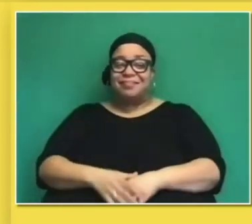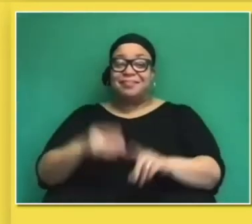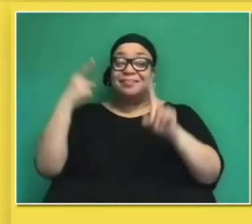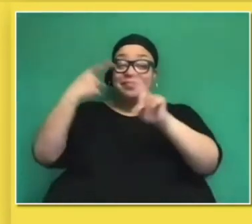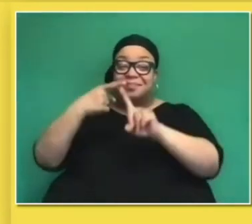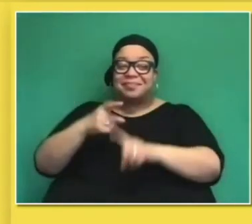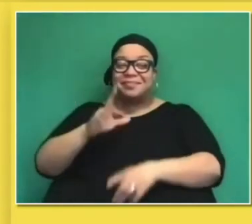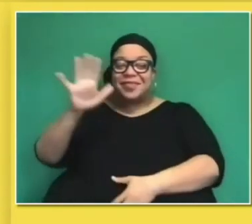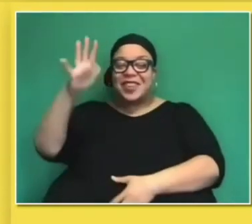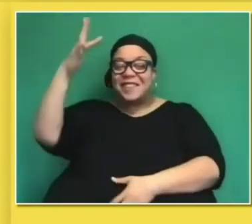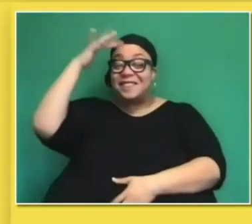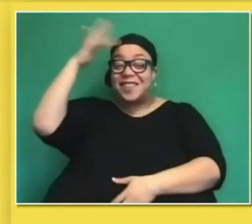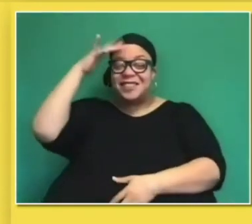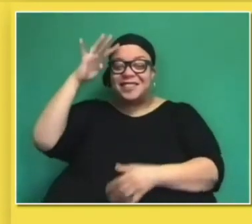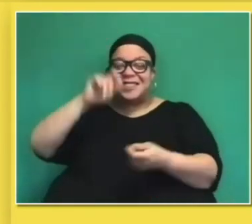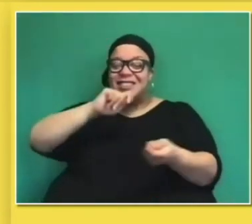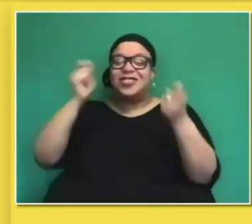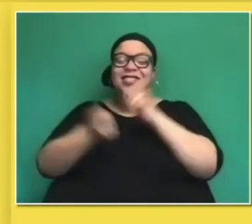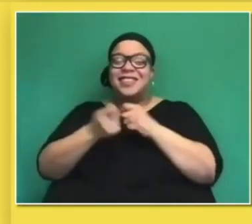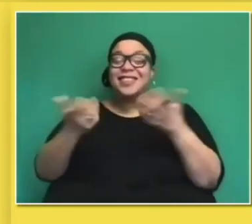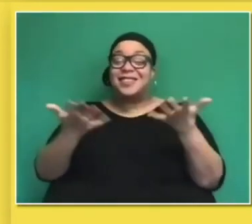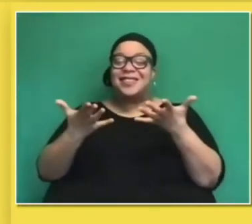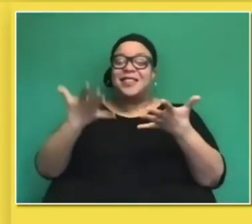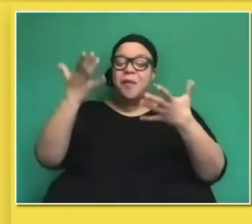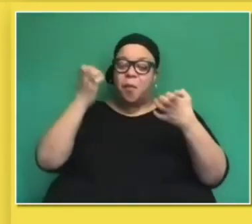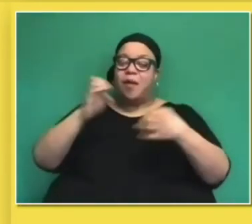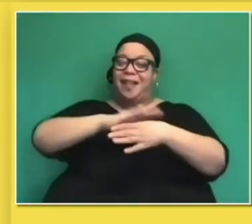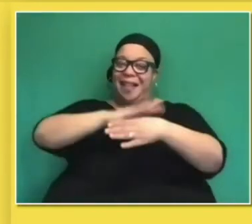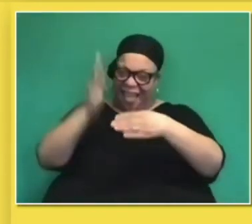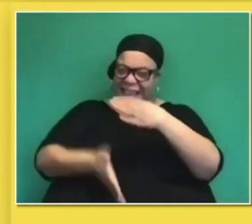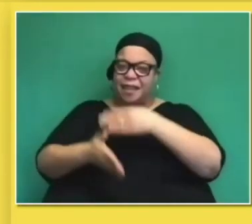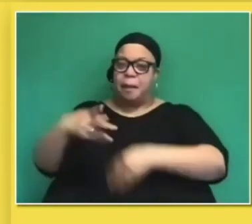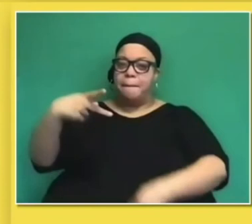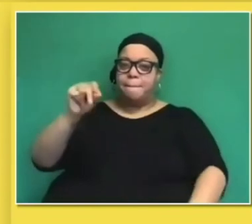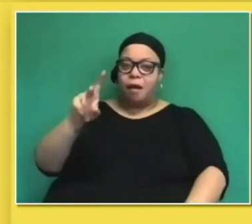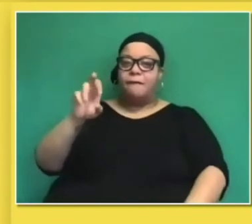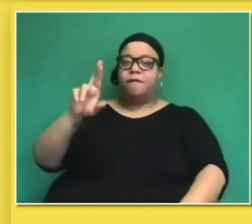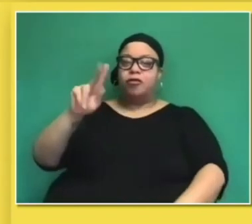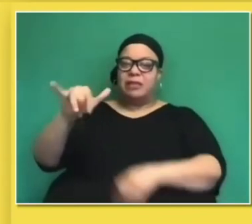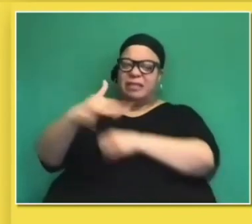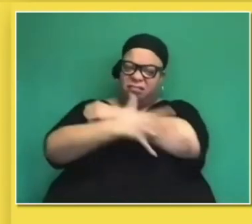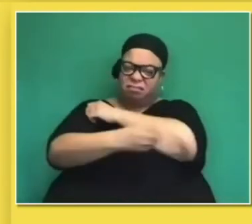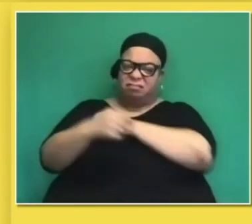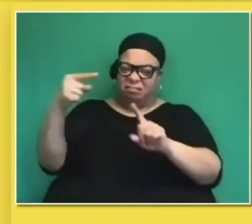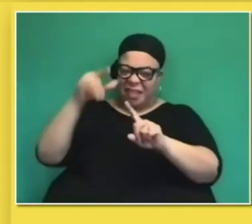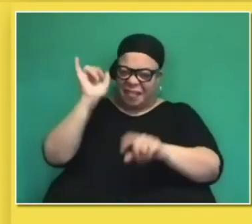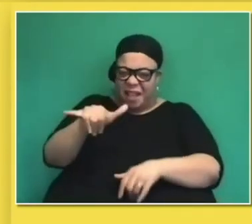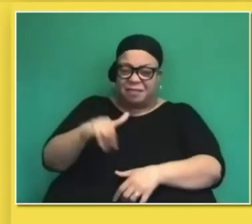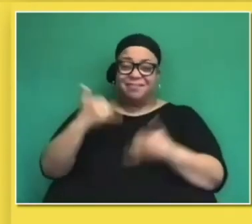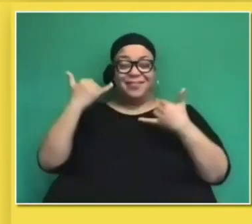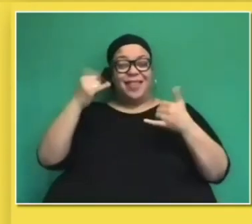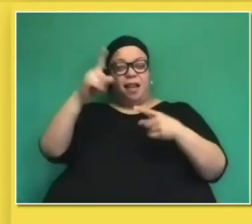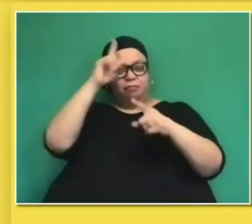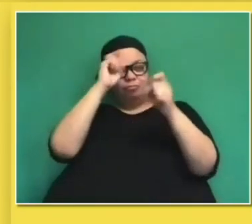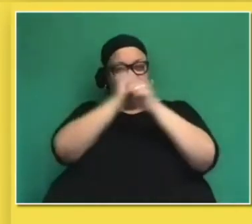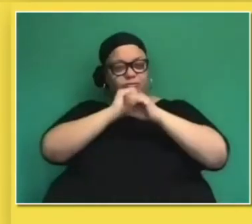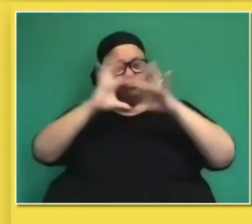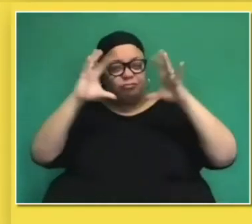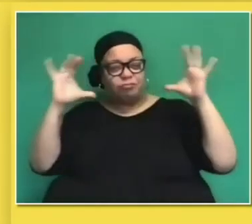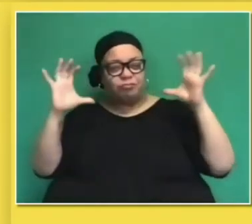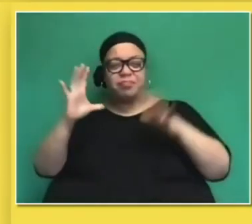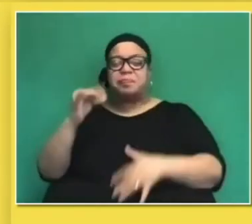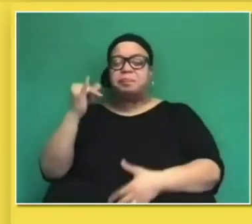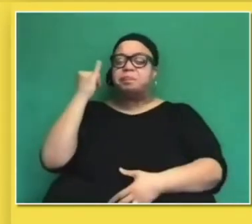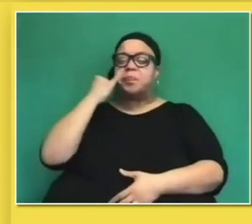Can we even imagine how many votes such candidates could get if the full, bold, visionary